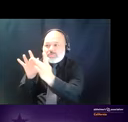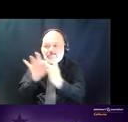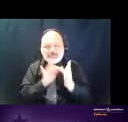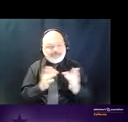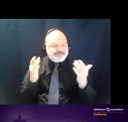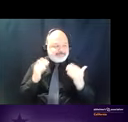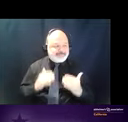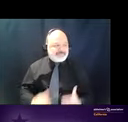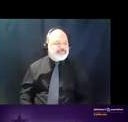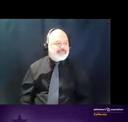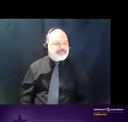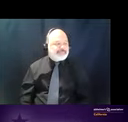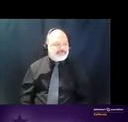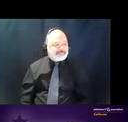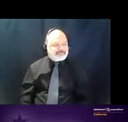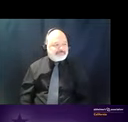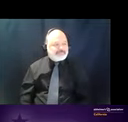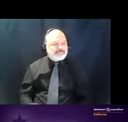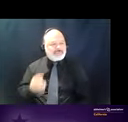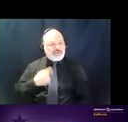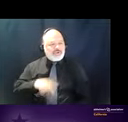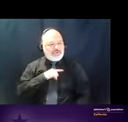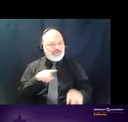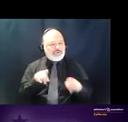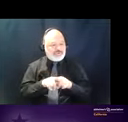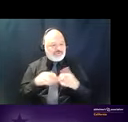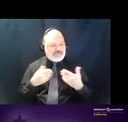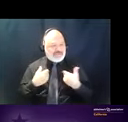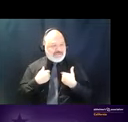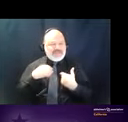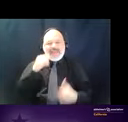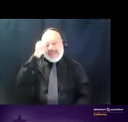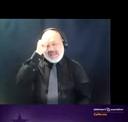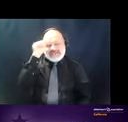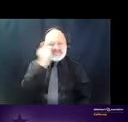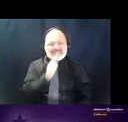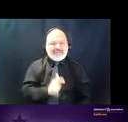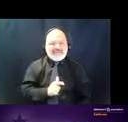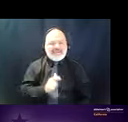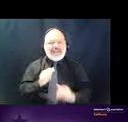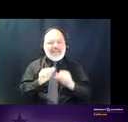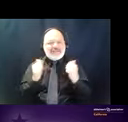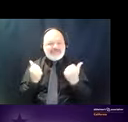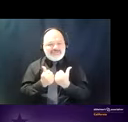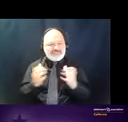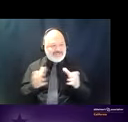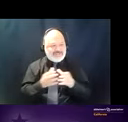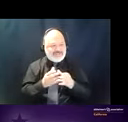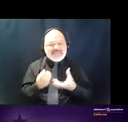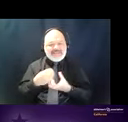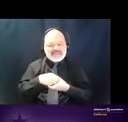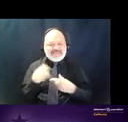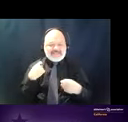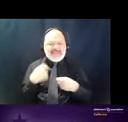Next one. So we also have in the Alzheimer's Association, part of my job is to engage the Latinos. So